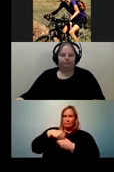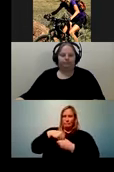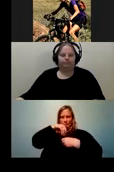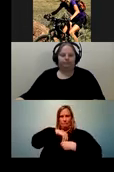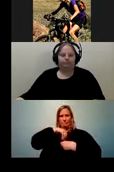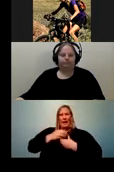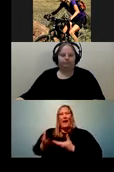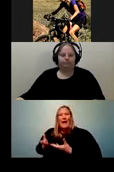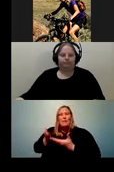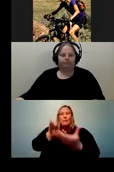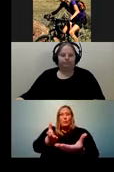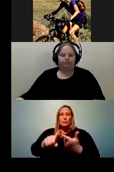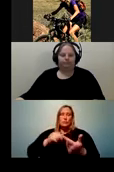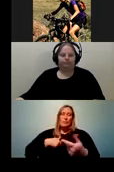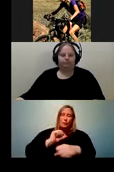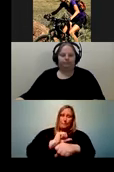job.